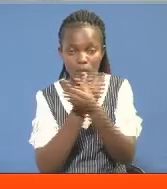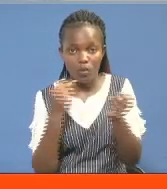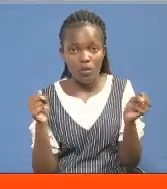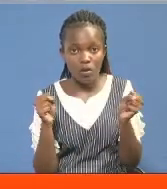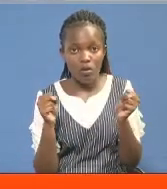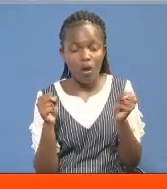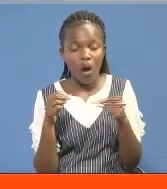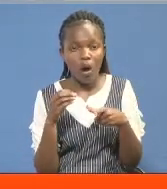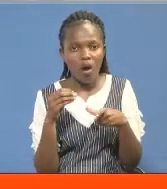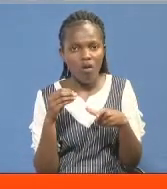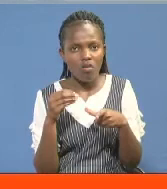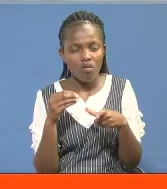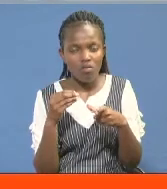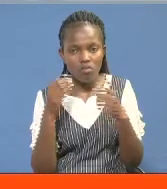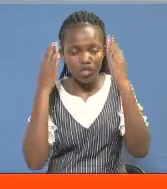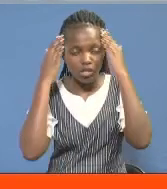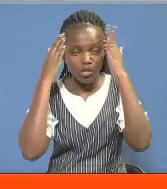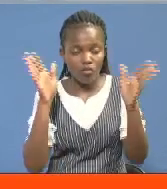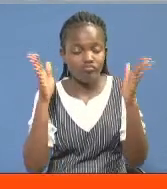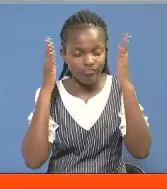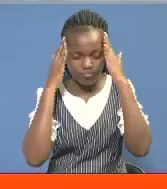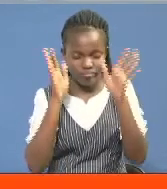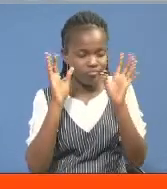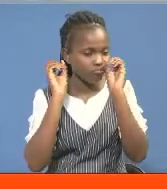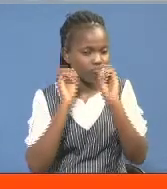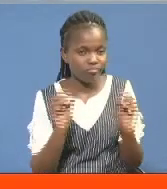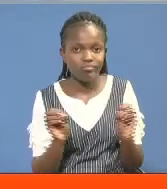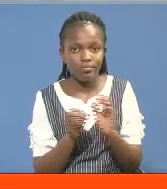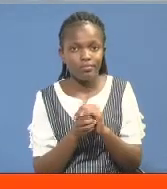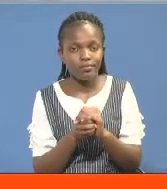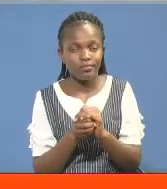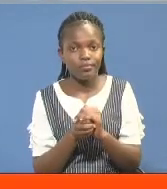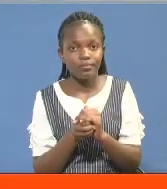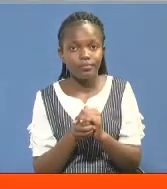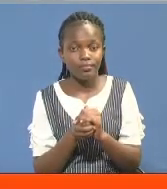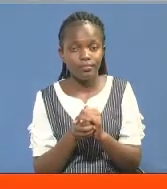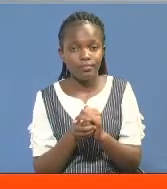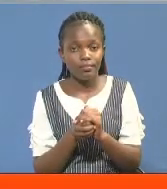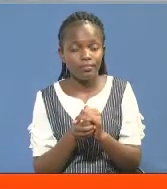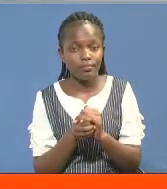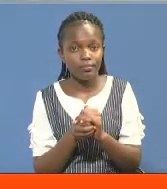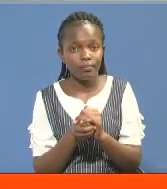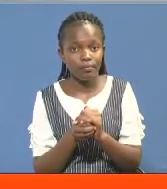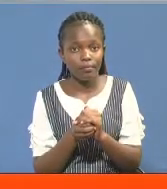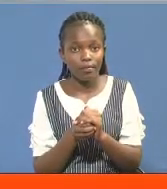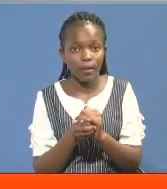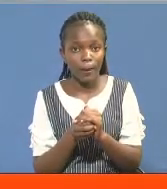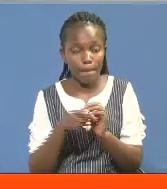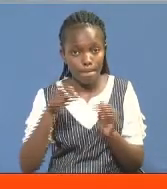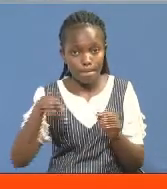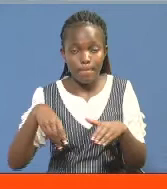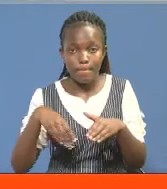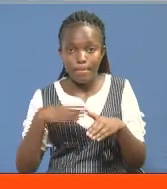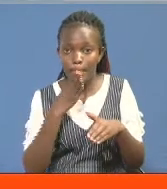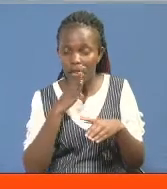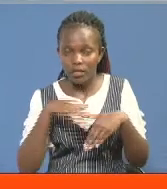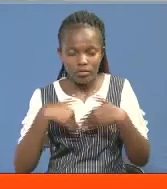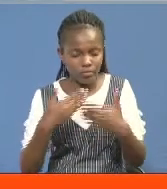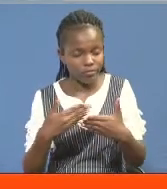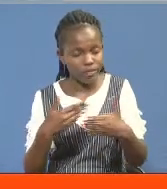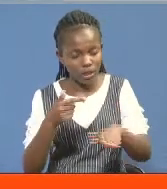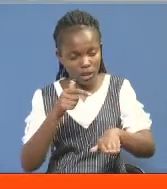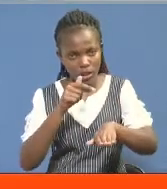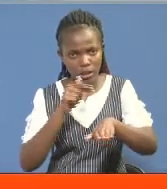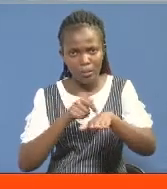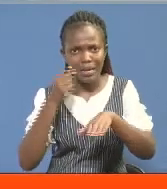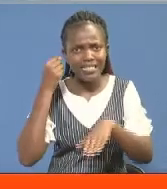document altogether. And that is a cause for alarm for every Kenyan, because we should be given an opportunity to understand